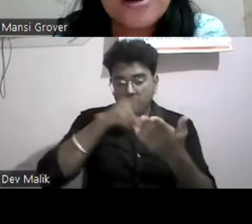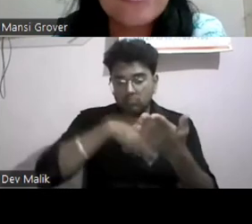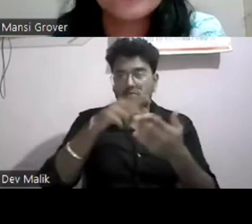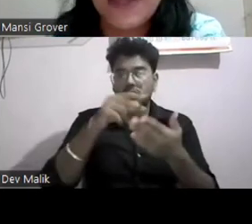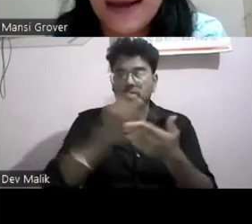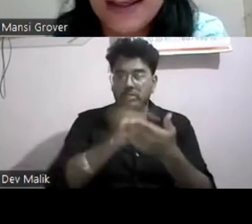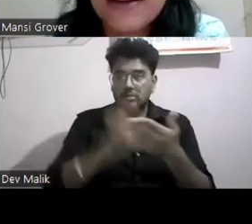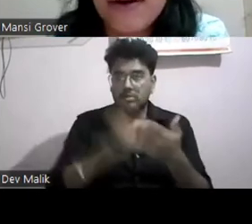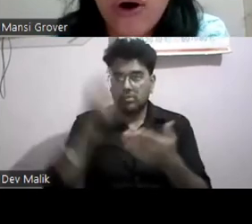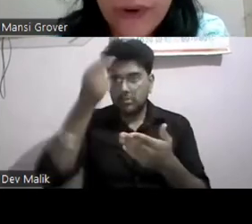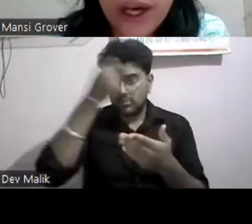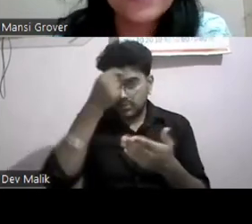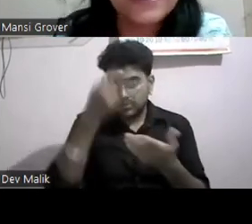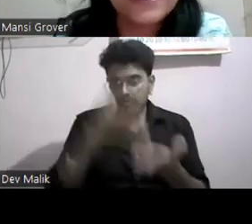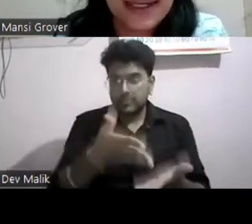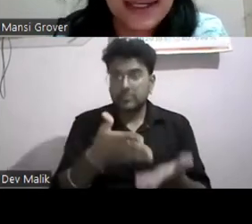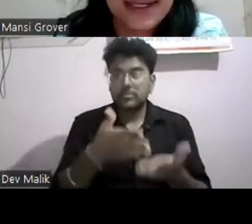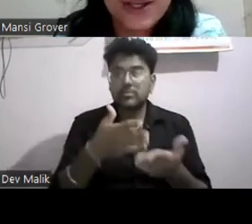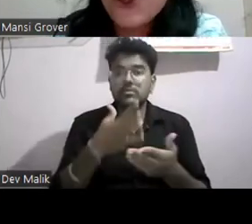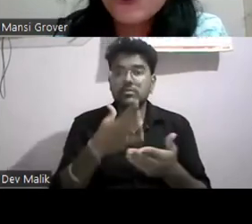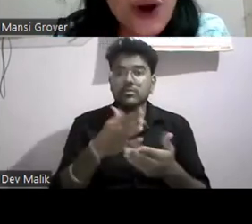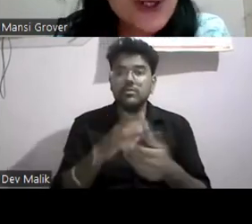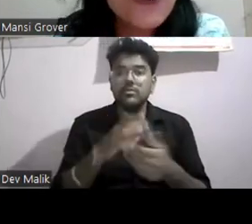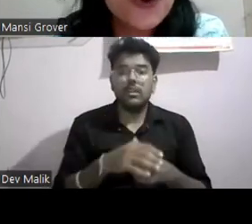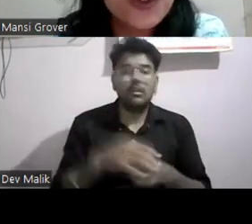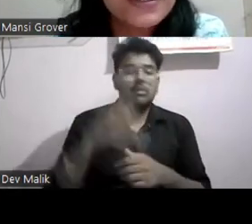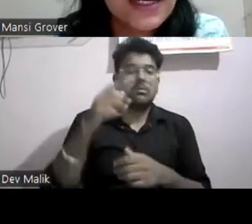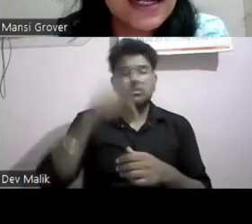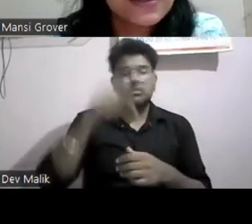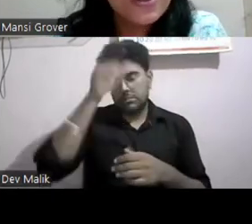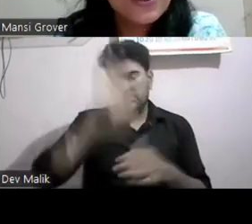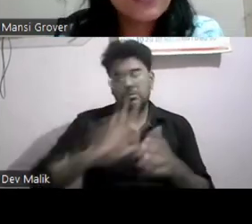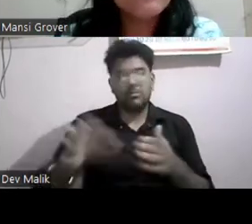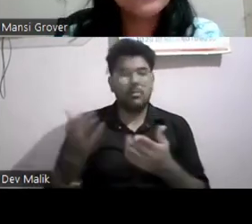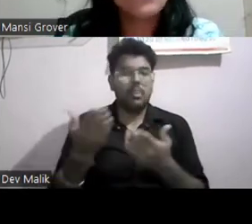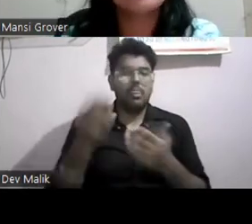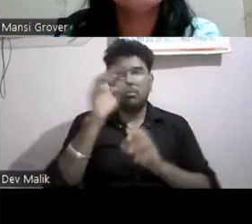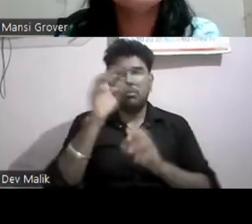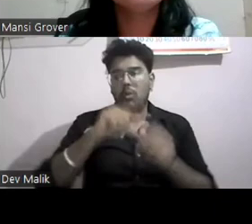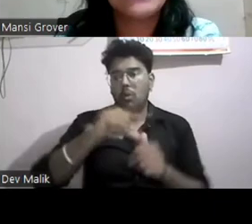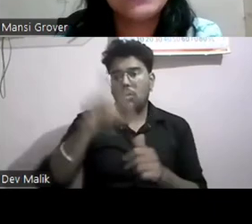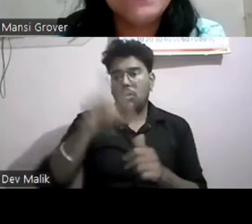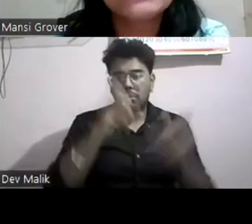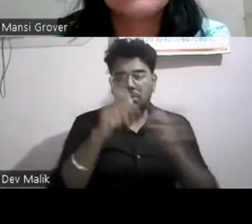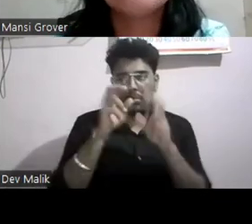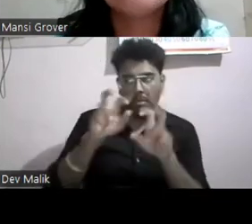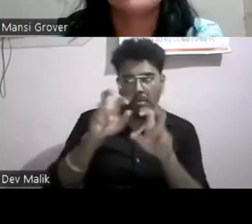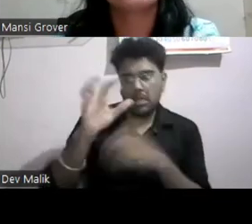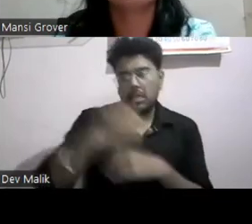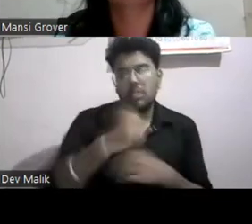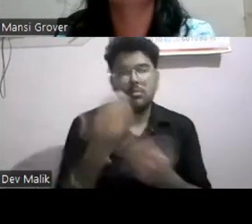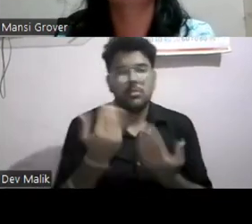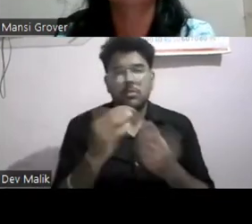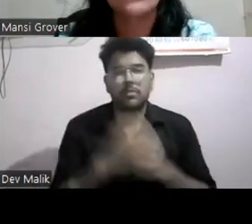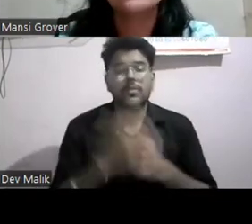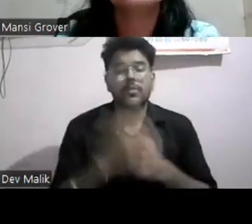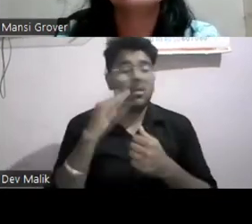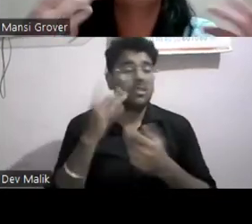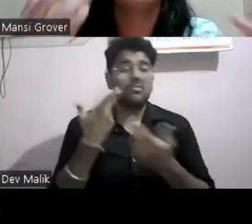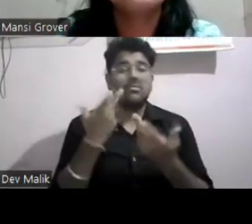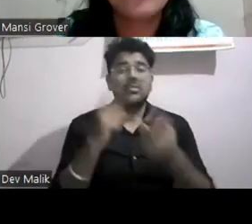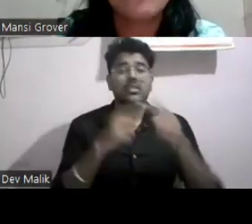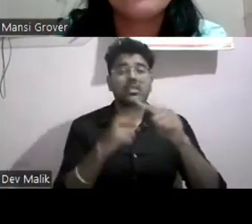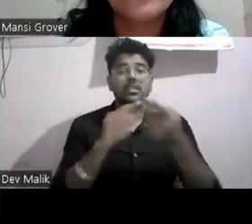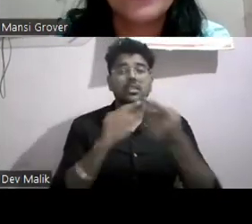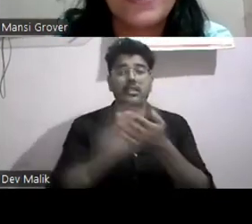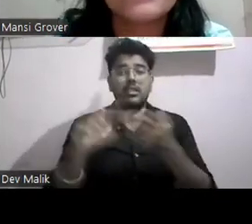of urban settings, not of rural settings. So when we talk about therapies, when we talk about, you know, this